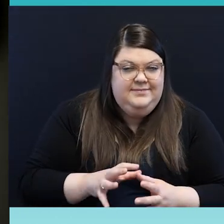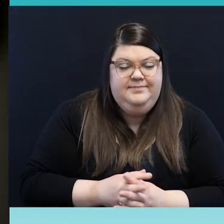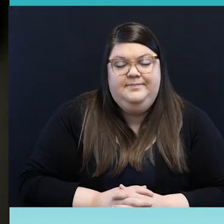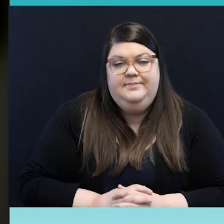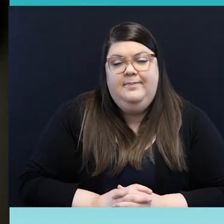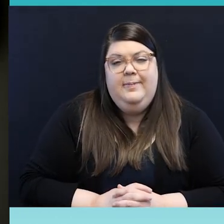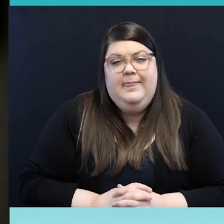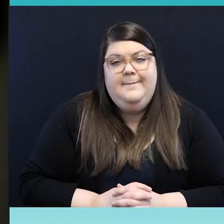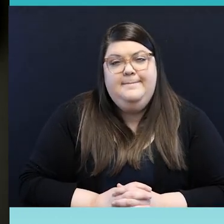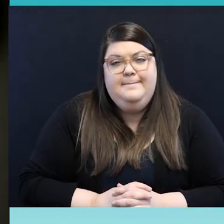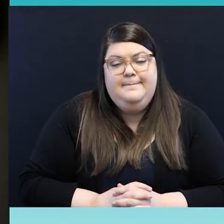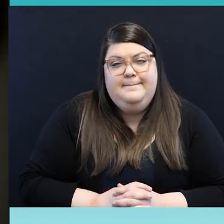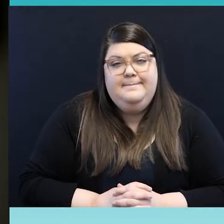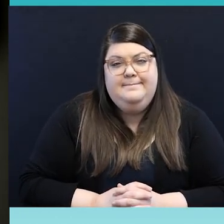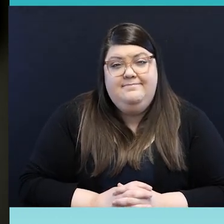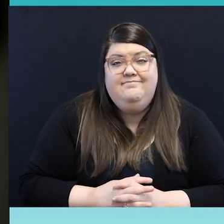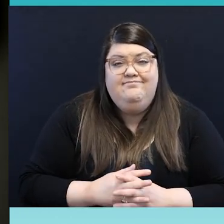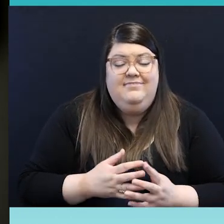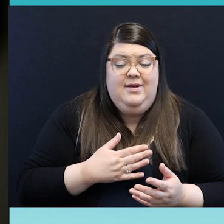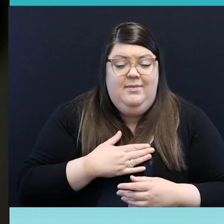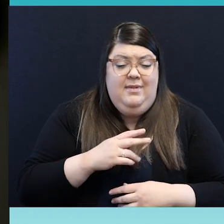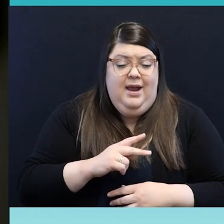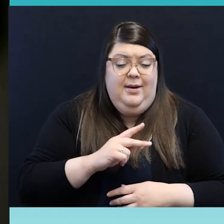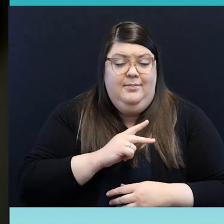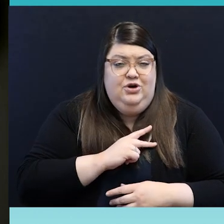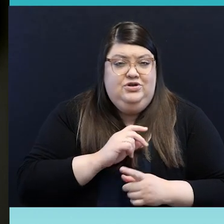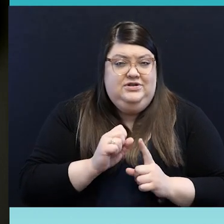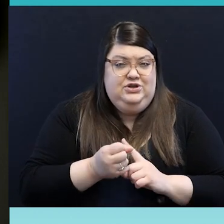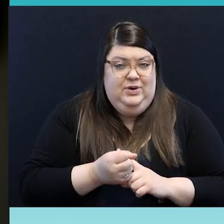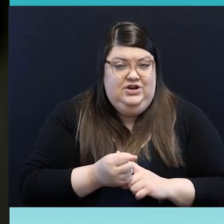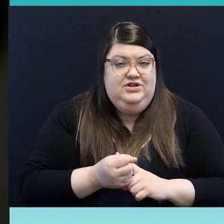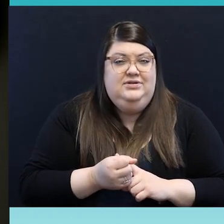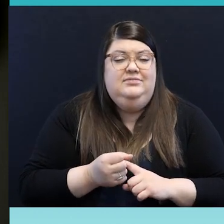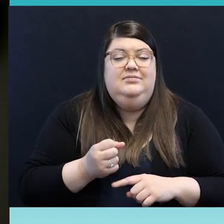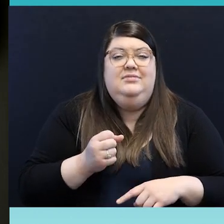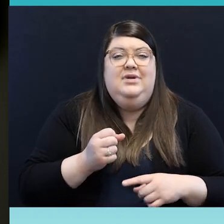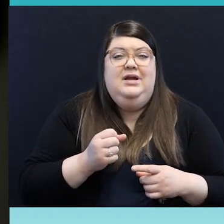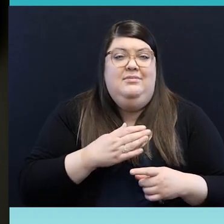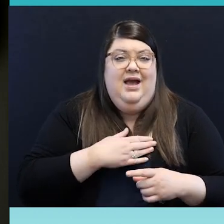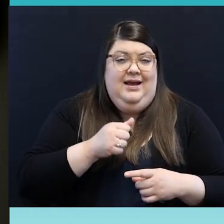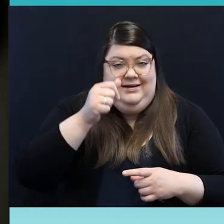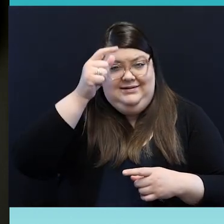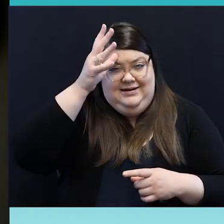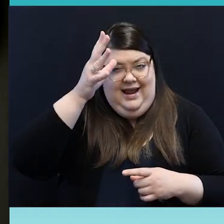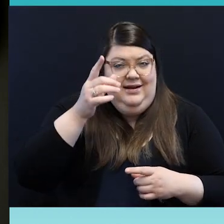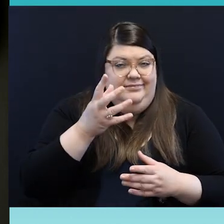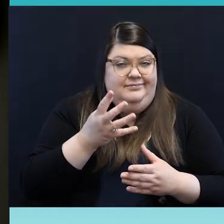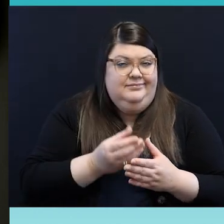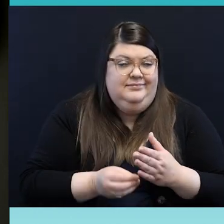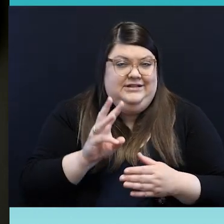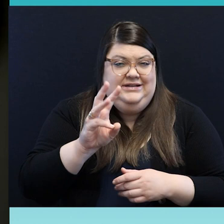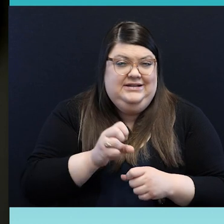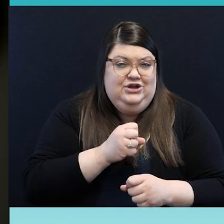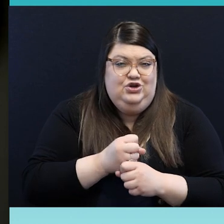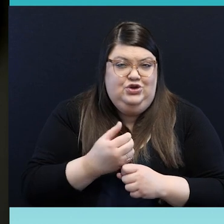own personal around these documents was my dad, who passed 6 years ago. And as a family